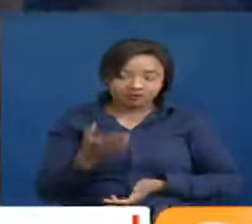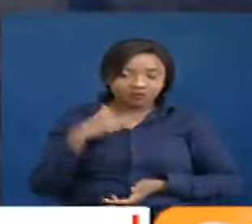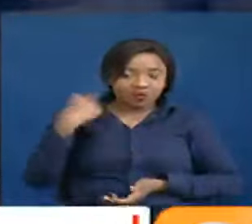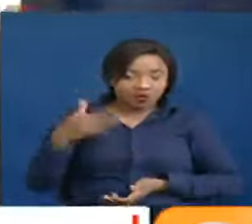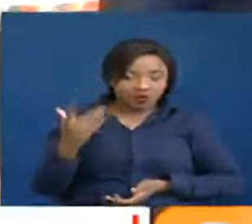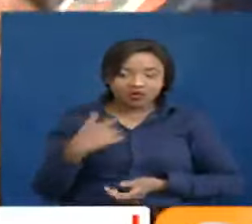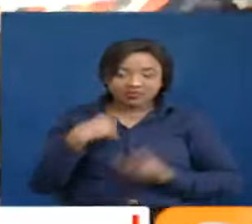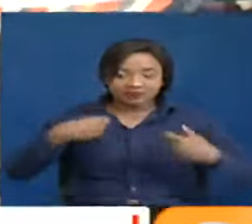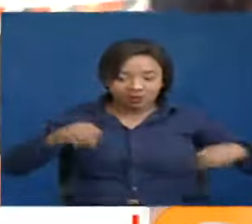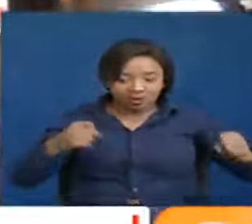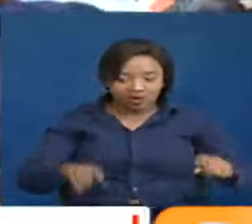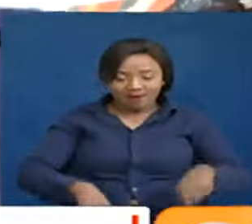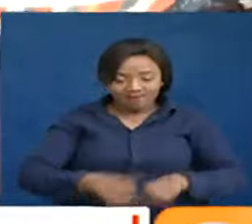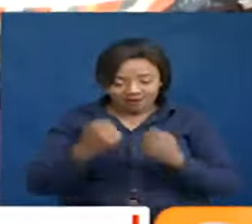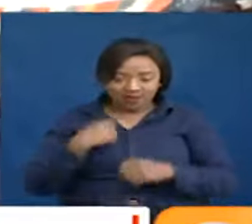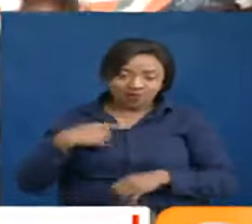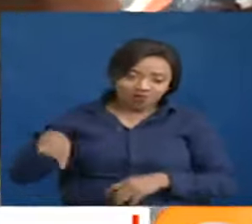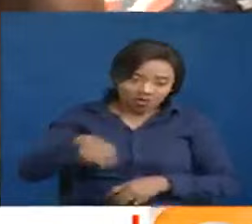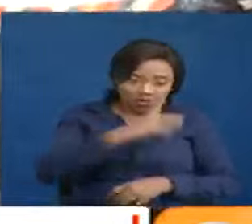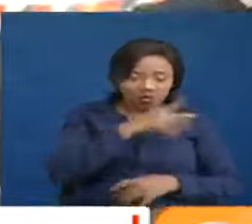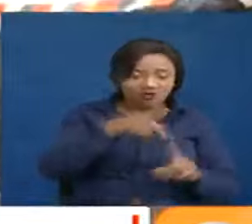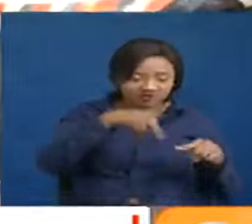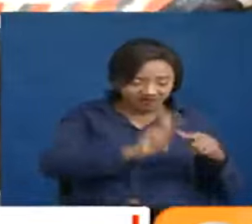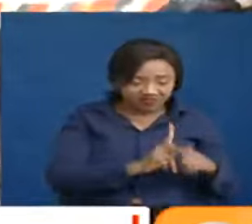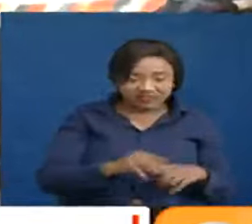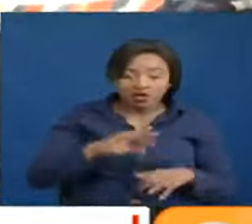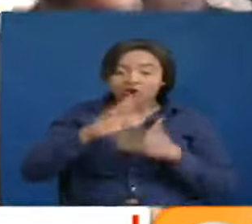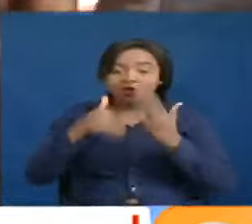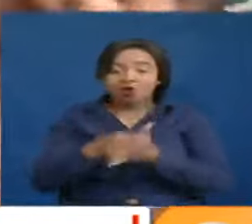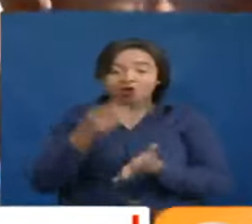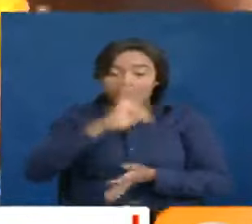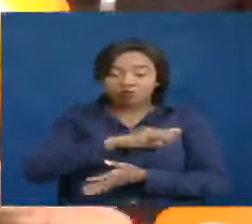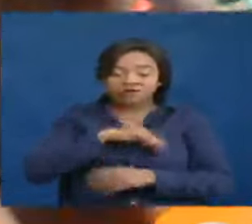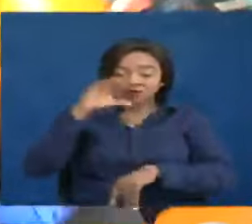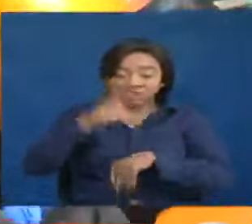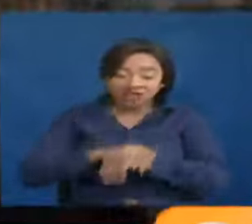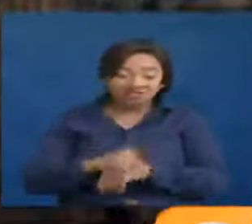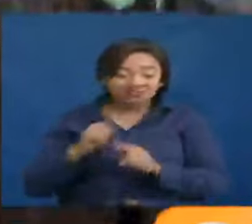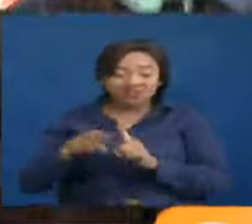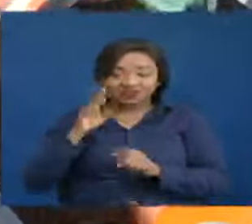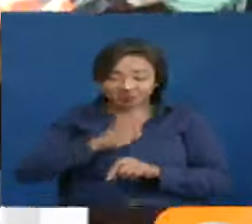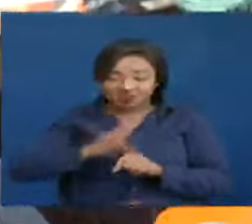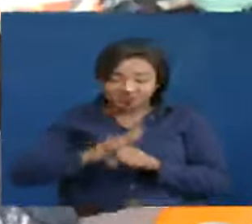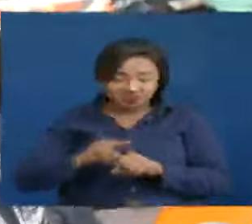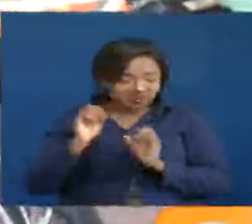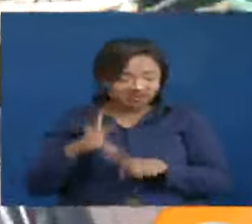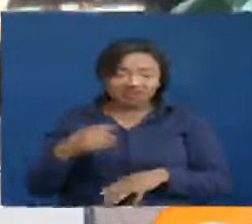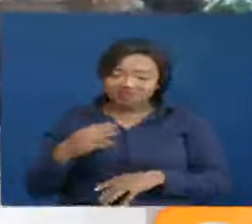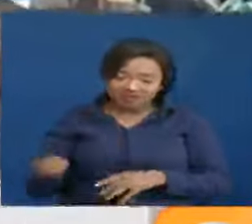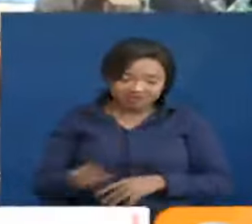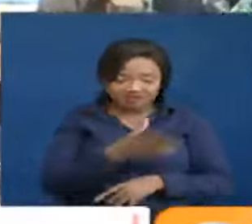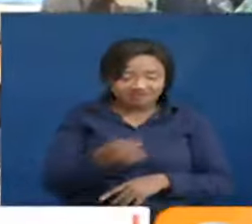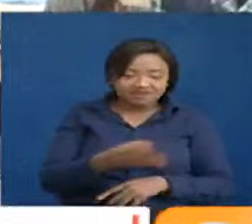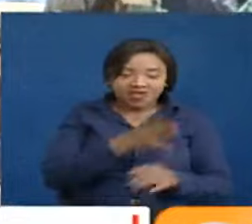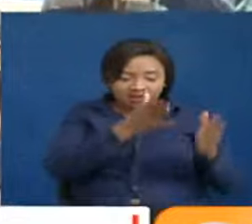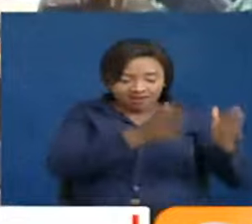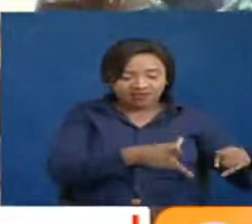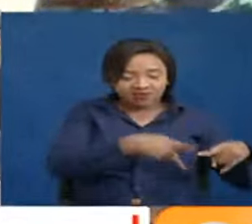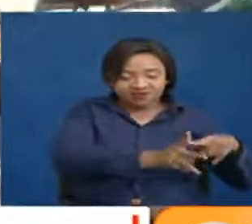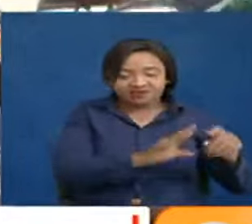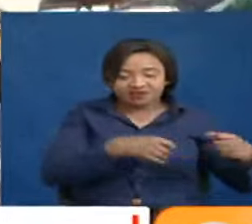garage, zinaharibika tunatoboga. Pesa yote yetu tunapata kwa fundi tu kila siku. Barabara imekuwa hivi miaka 8. Miaka 8 imekuwa